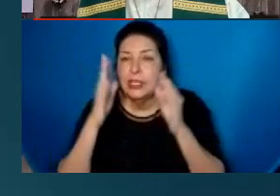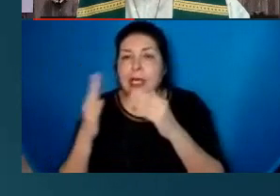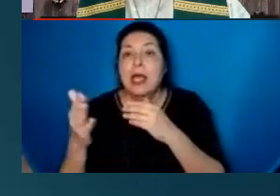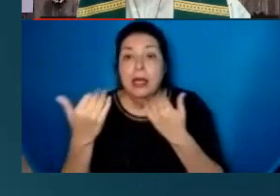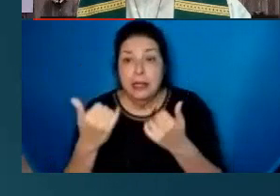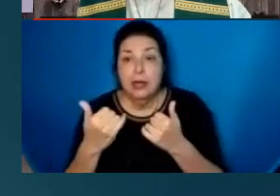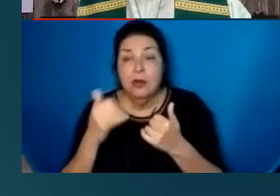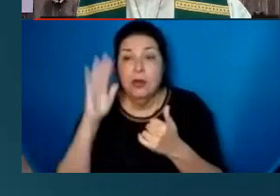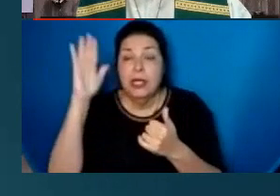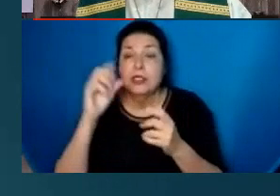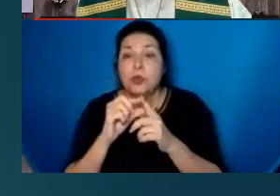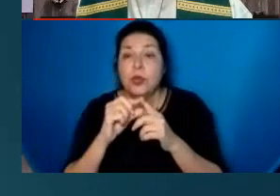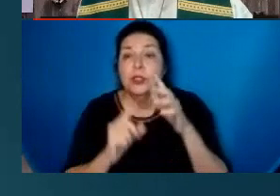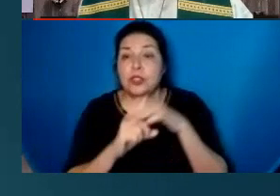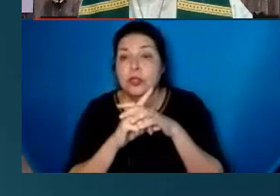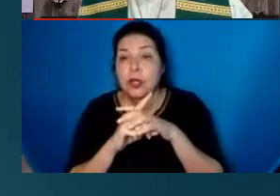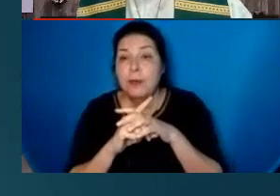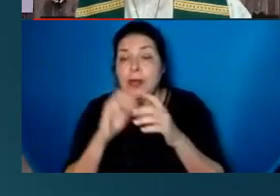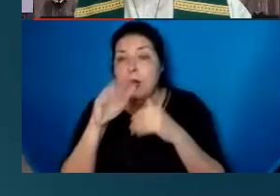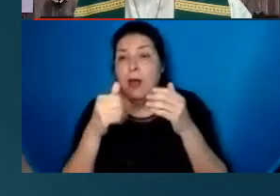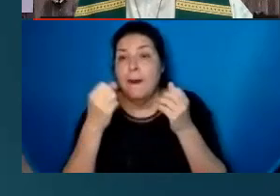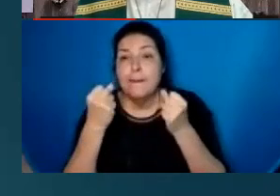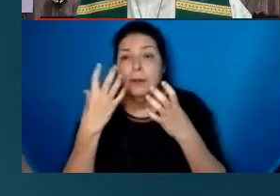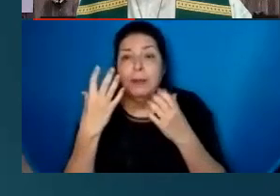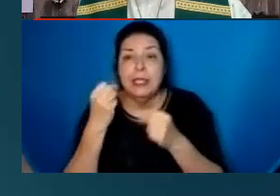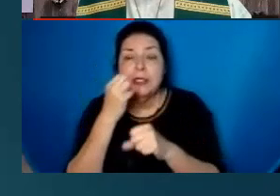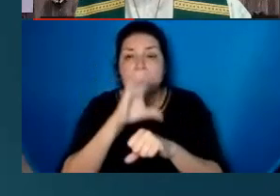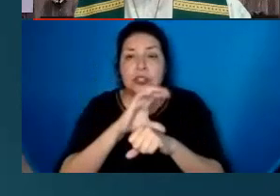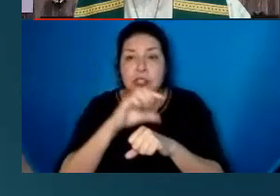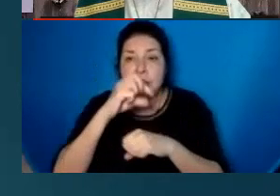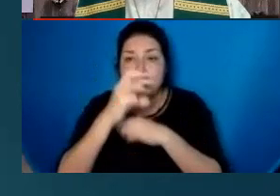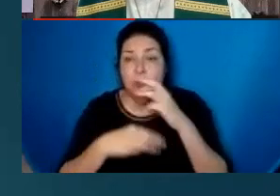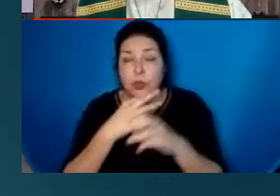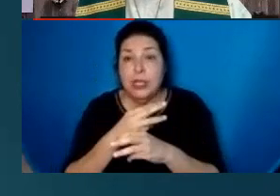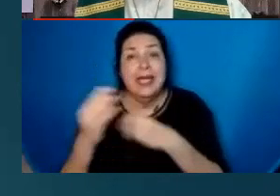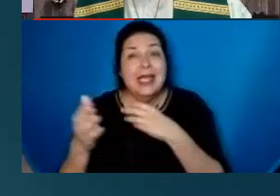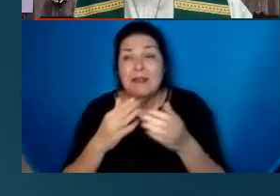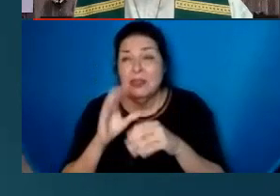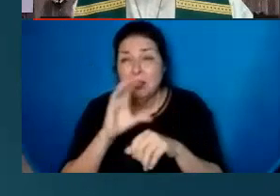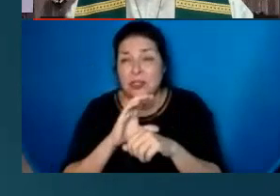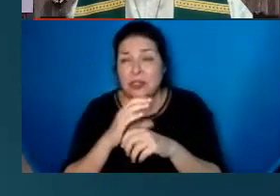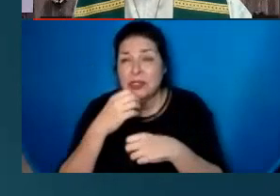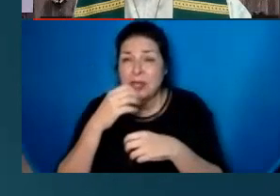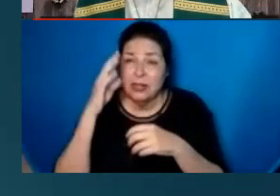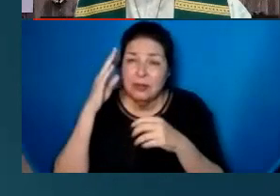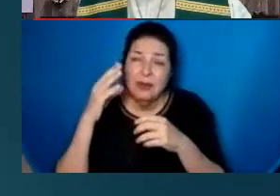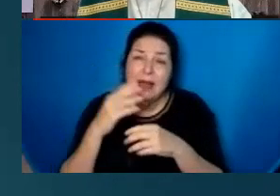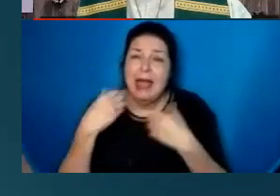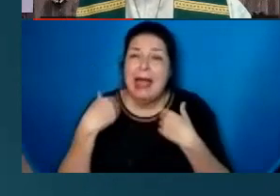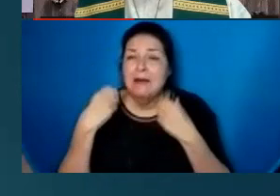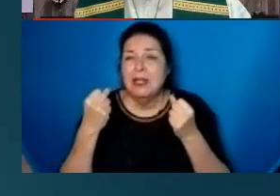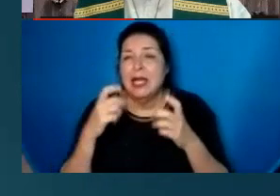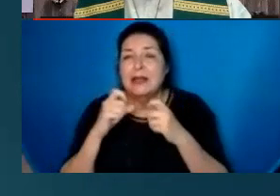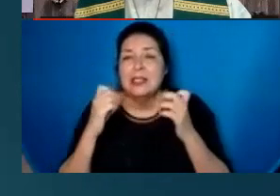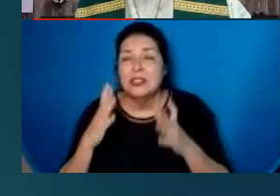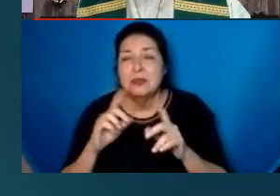the world. Even though the church is made up of people who are sinners, the Holy Spirit sanctifies us and